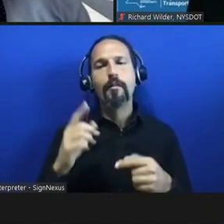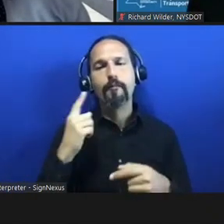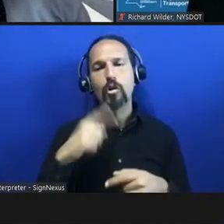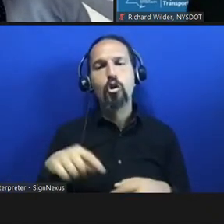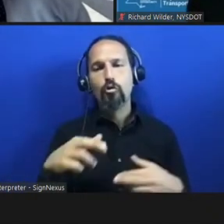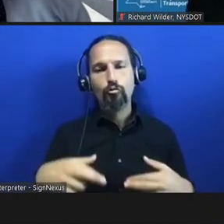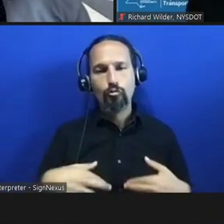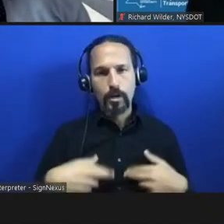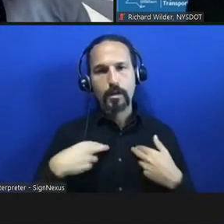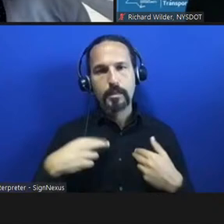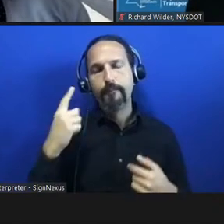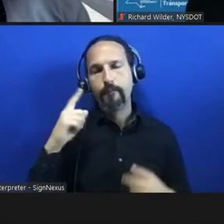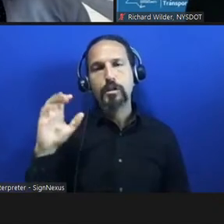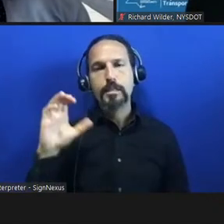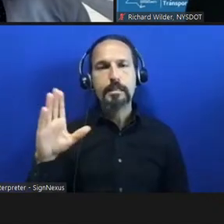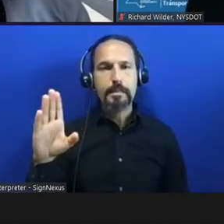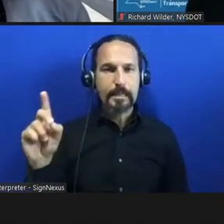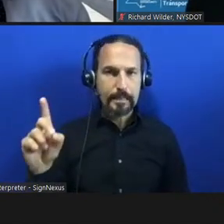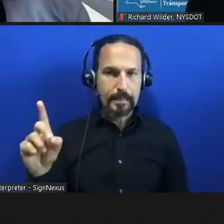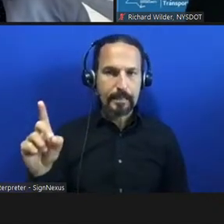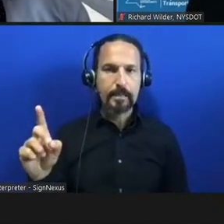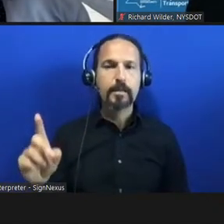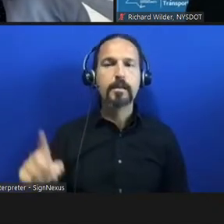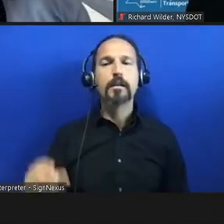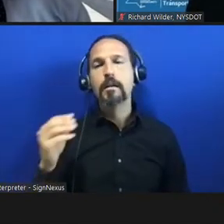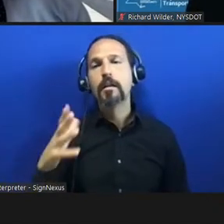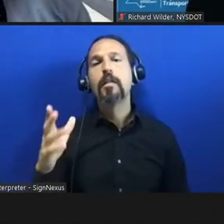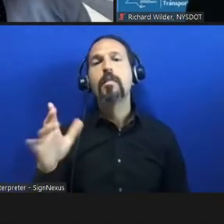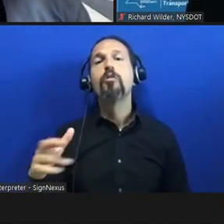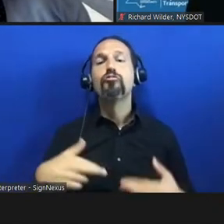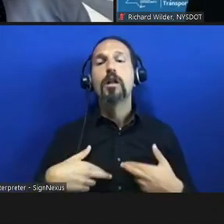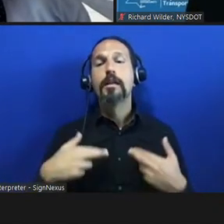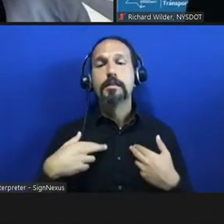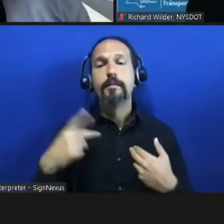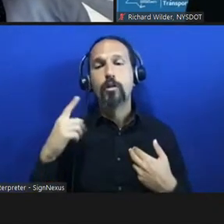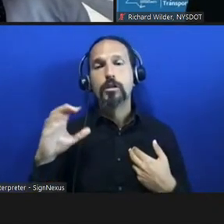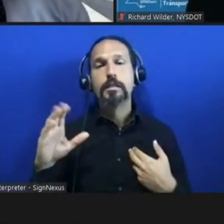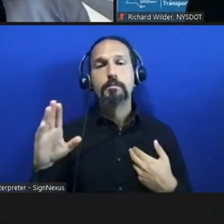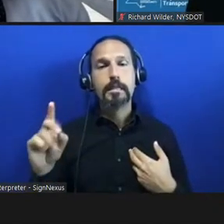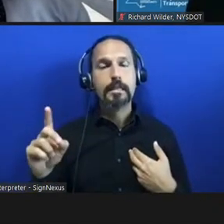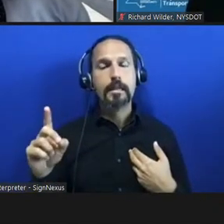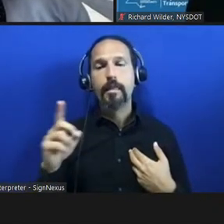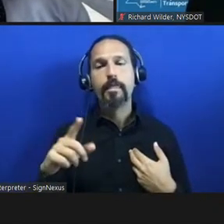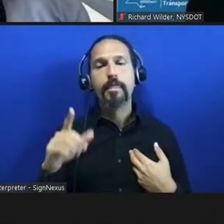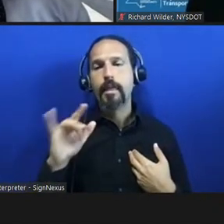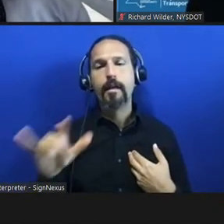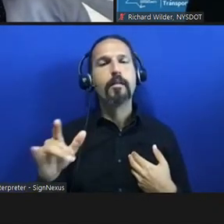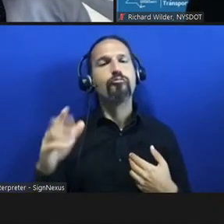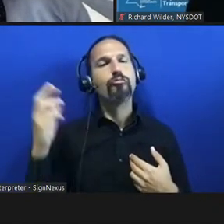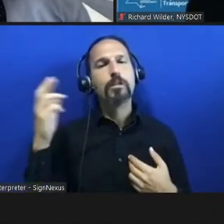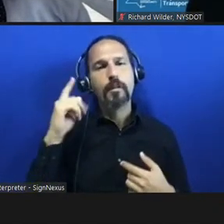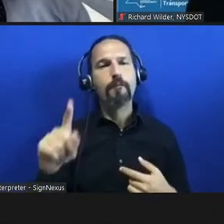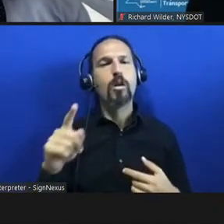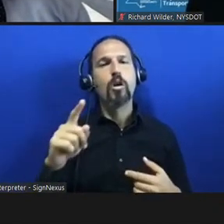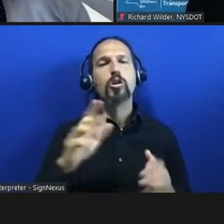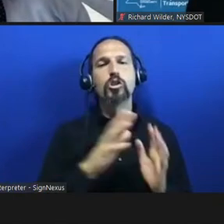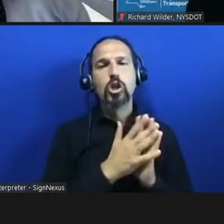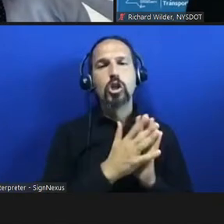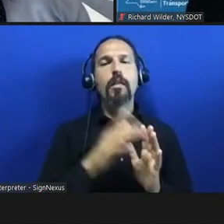residents of the CBD moreover residents of the CBD are not the cause of traffic congestion